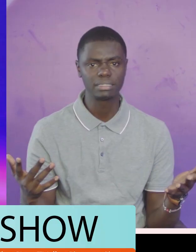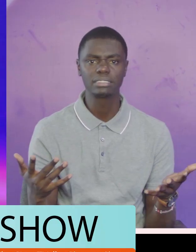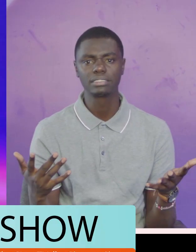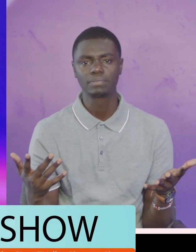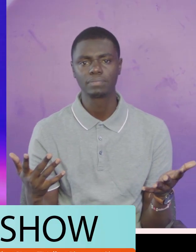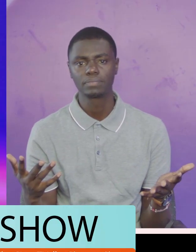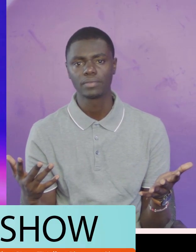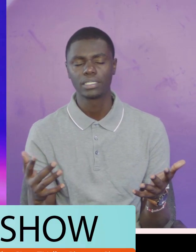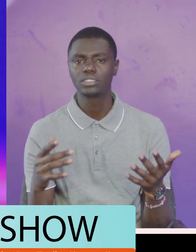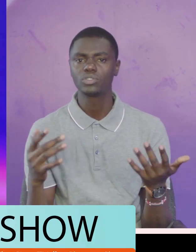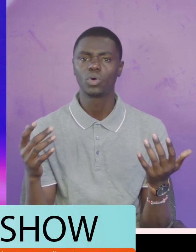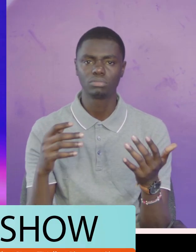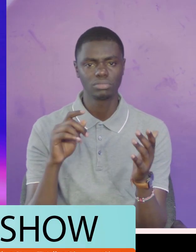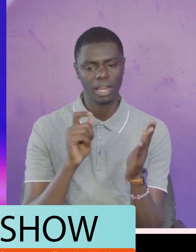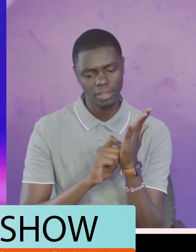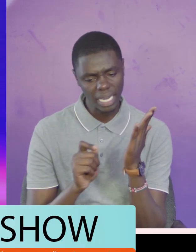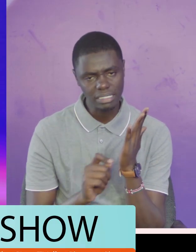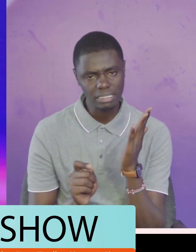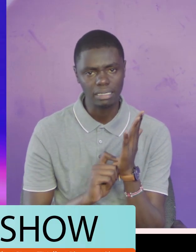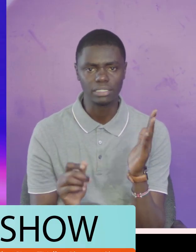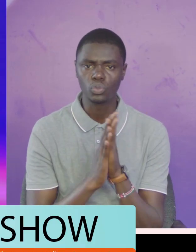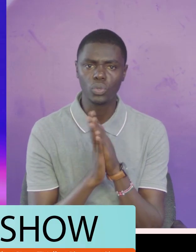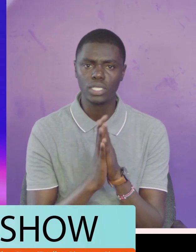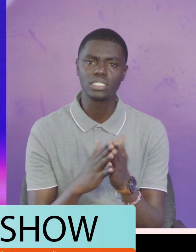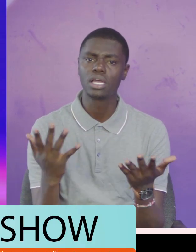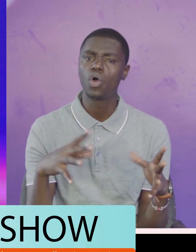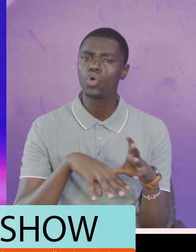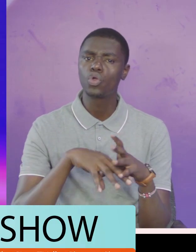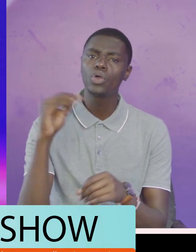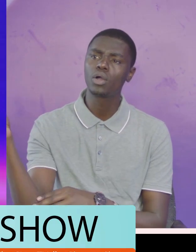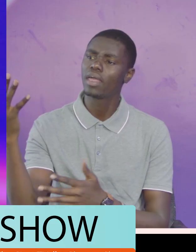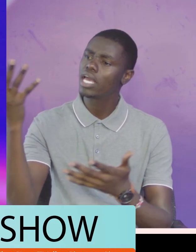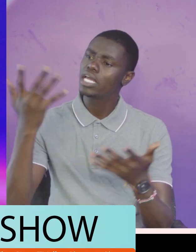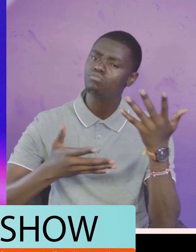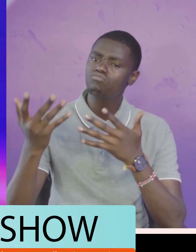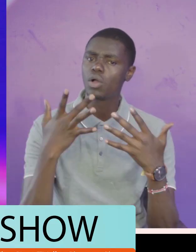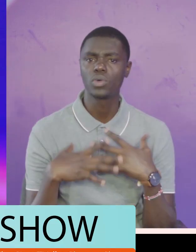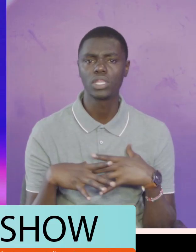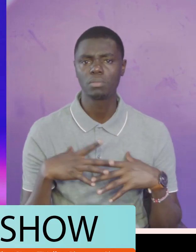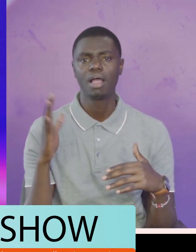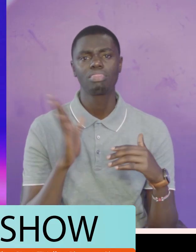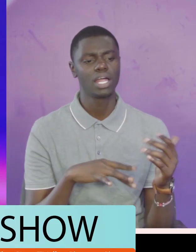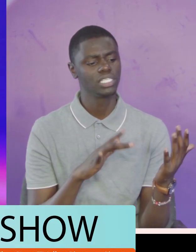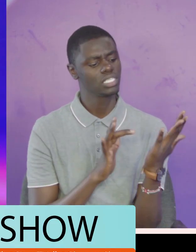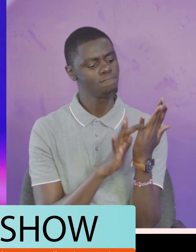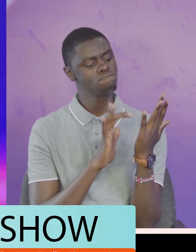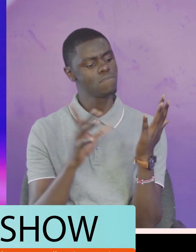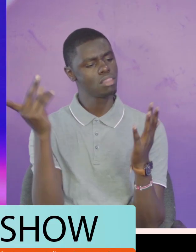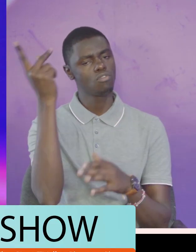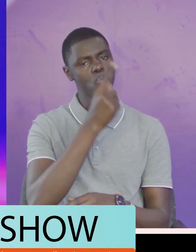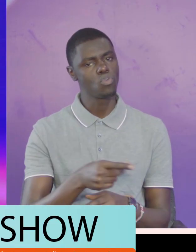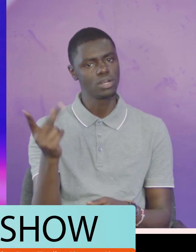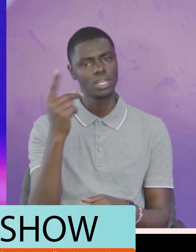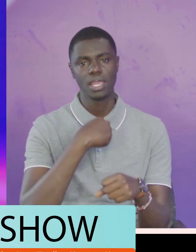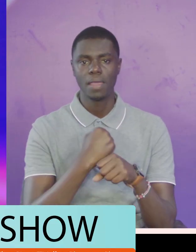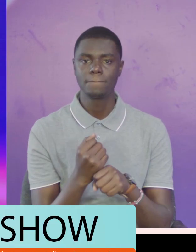you, journaling, or even going out there and talking to someone instead of scrolling the whole day. But